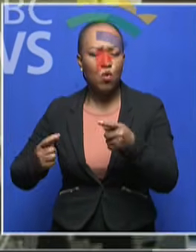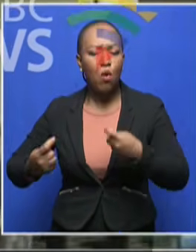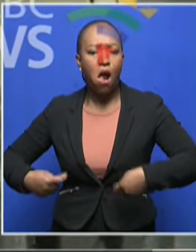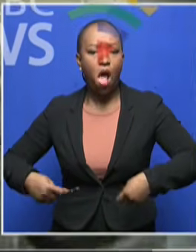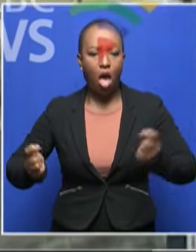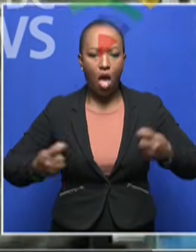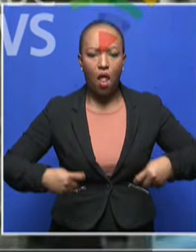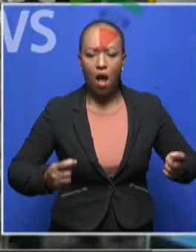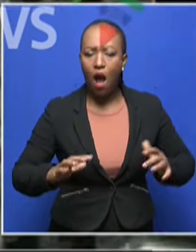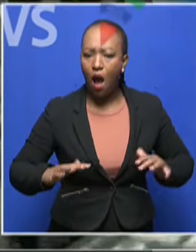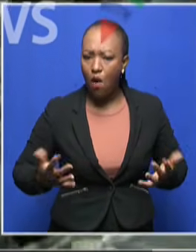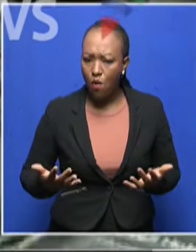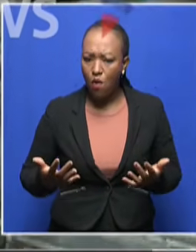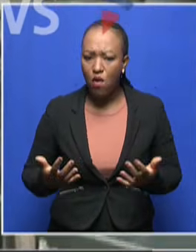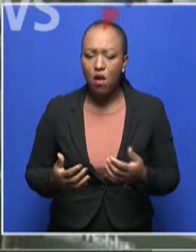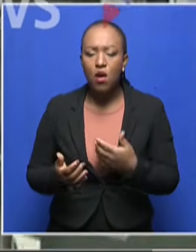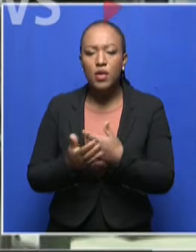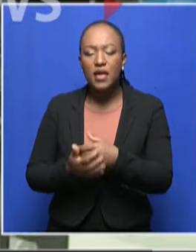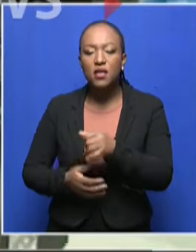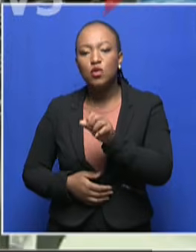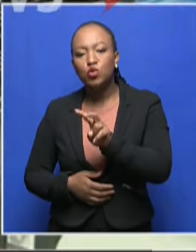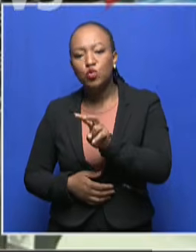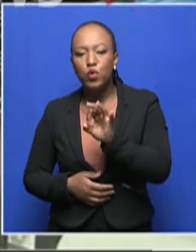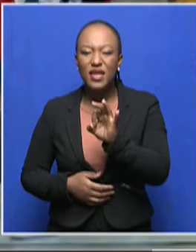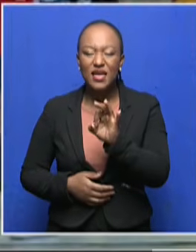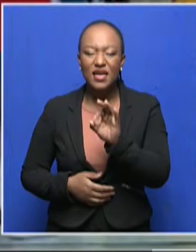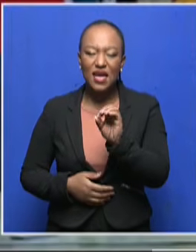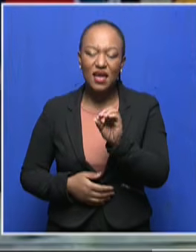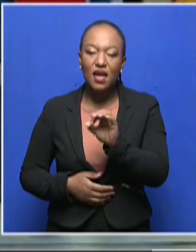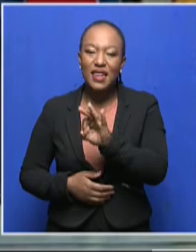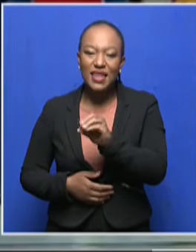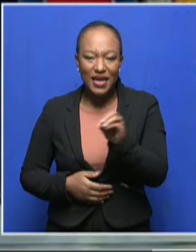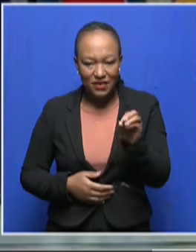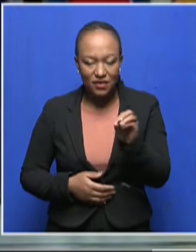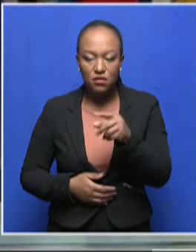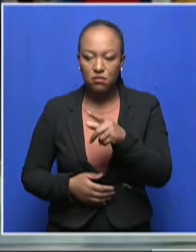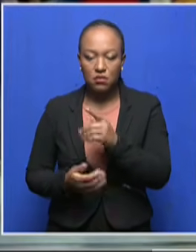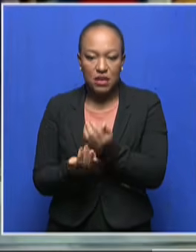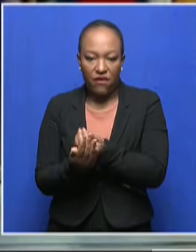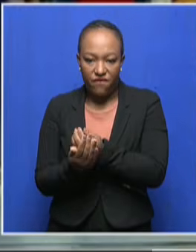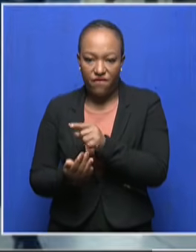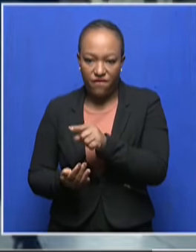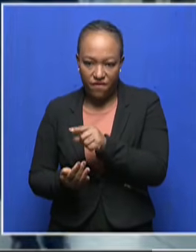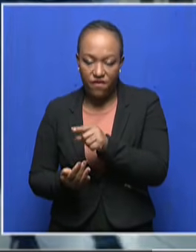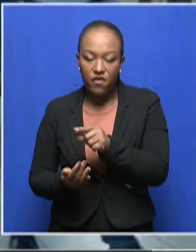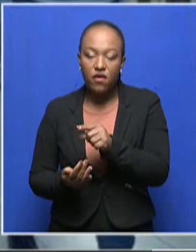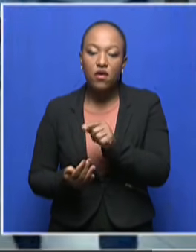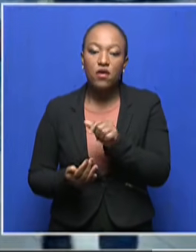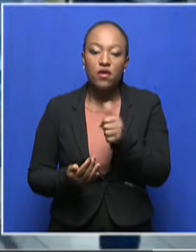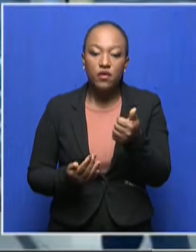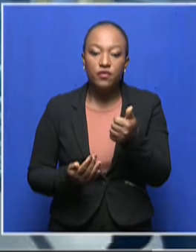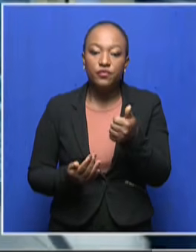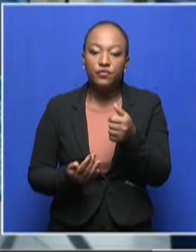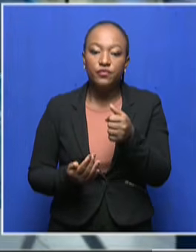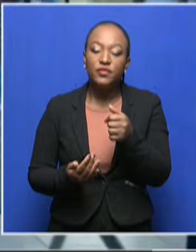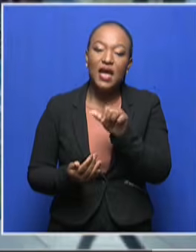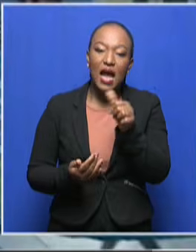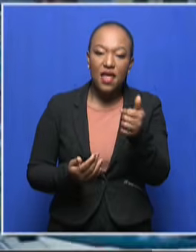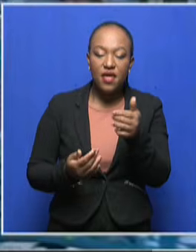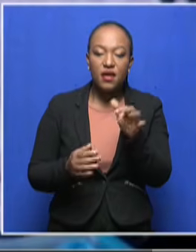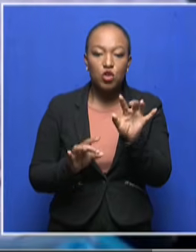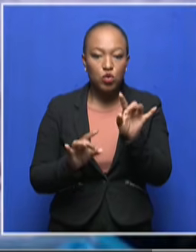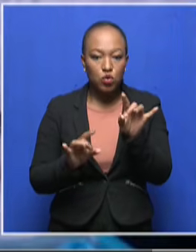free up some cash flow. Even sort of 200-300 rand a month is a way that you can free up the cash flow. And then you look at either spending it off via the avalanche method or the snowball method.